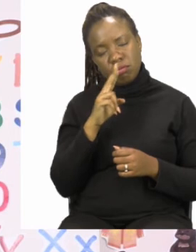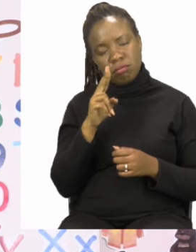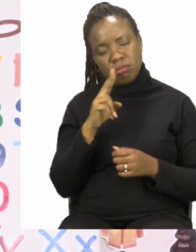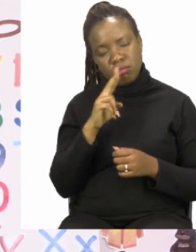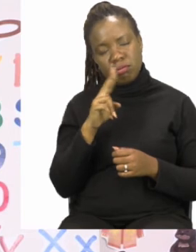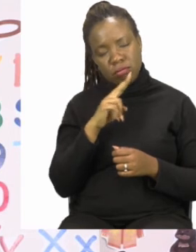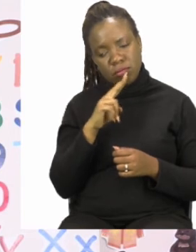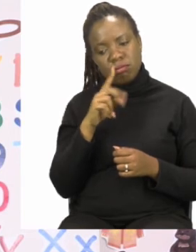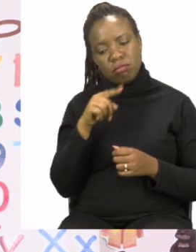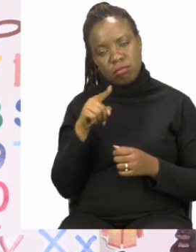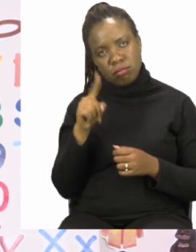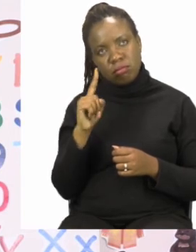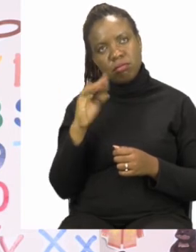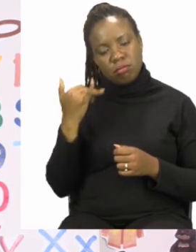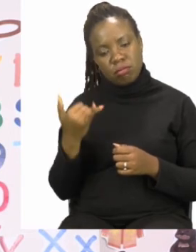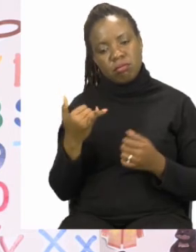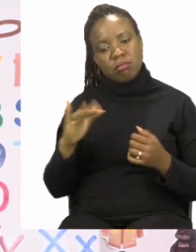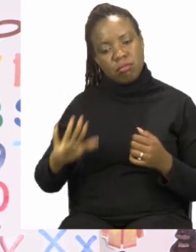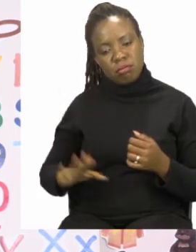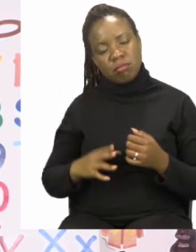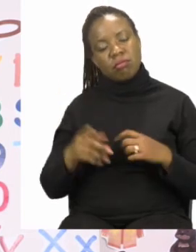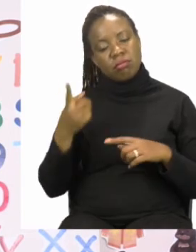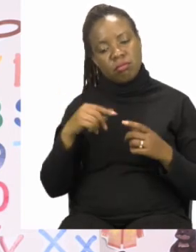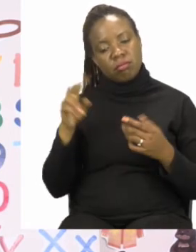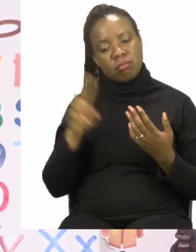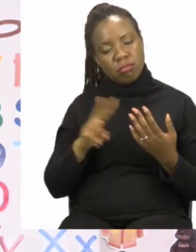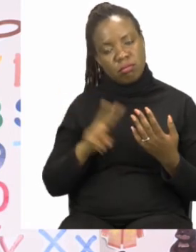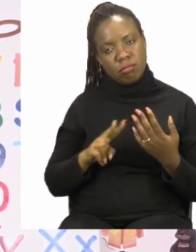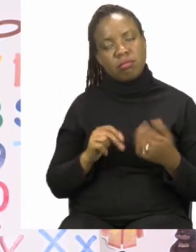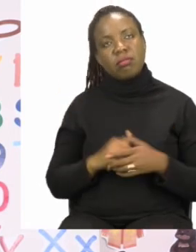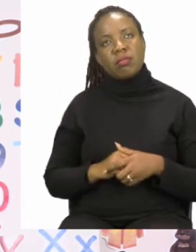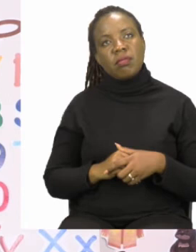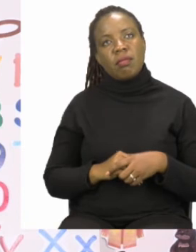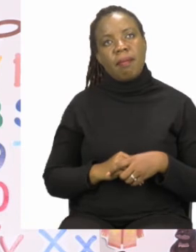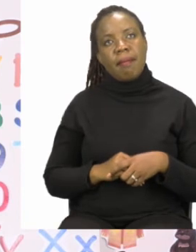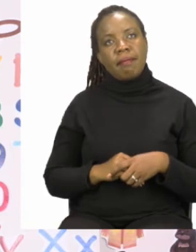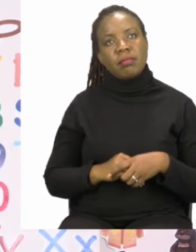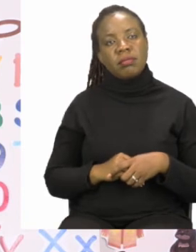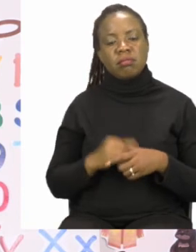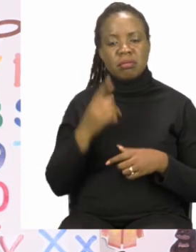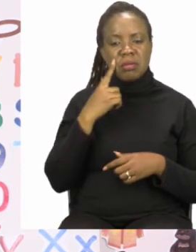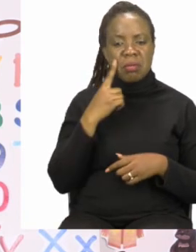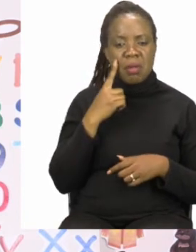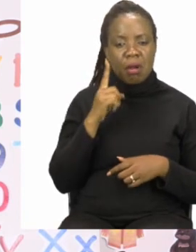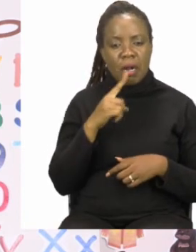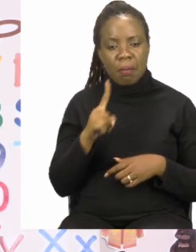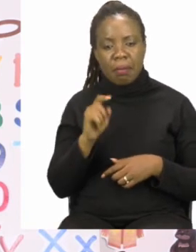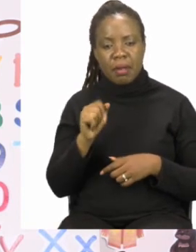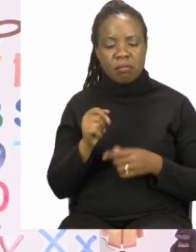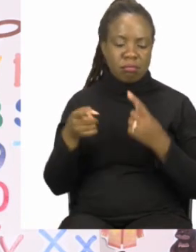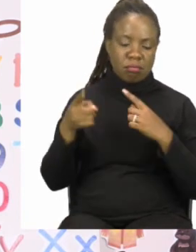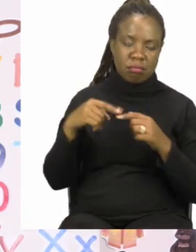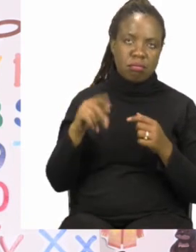ahead and read the problem again. Try and see if we made any mistakes, and if we did, try and do this one